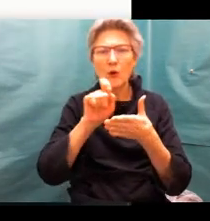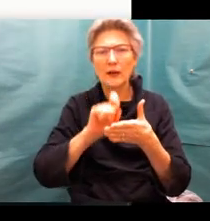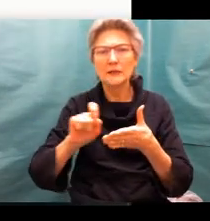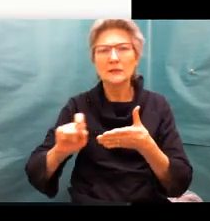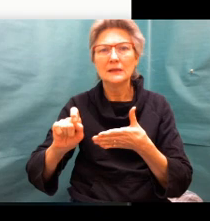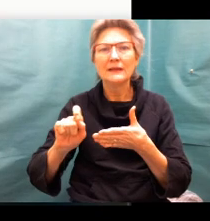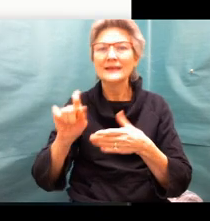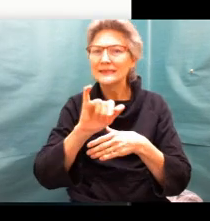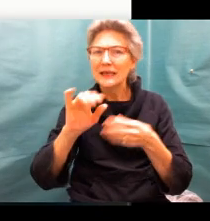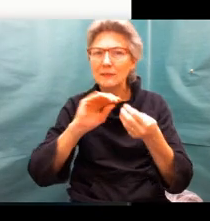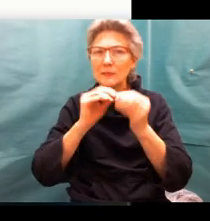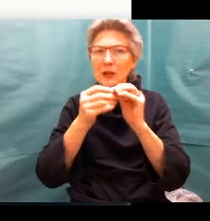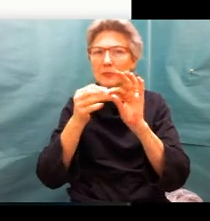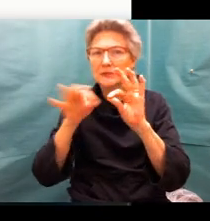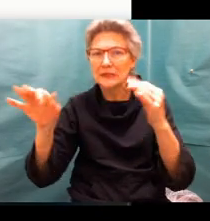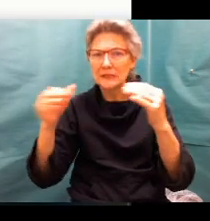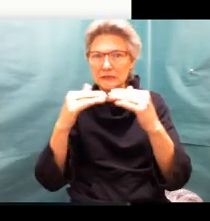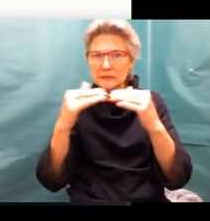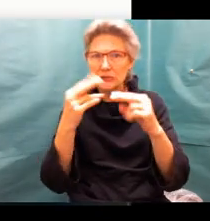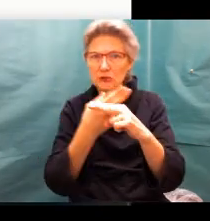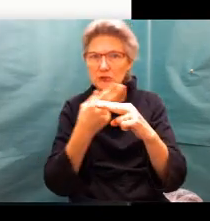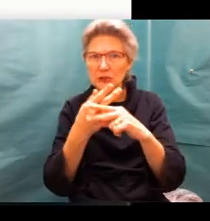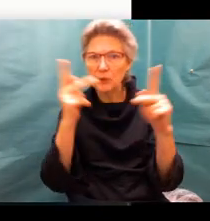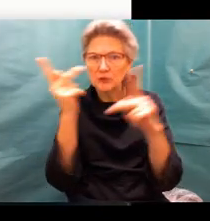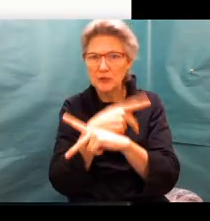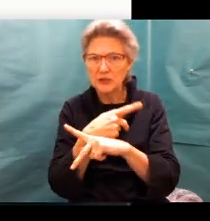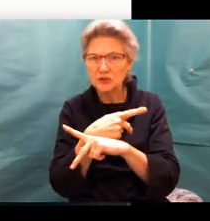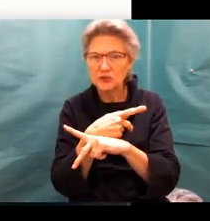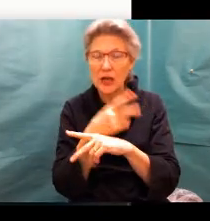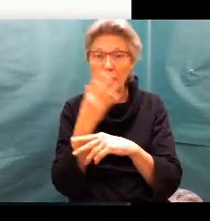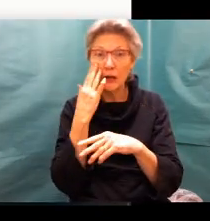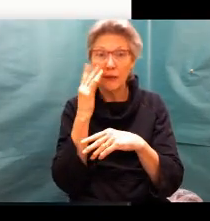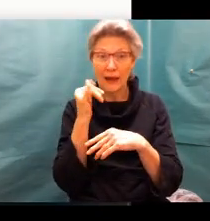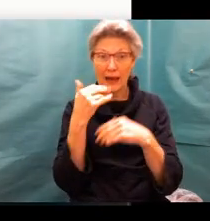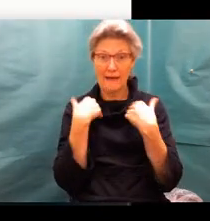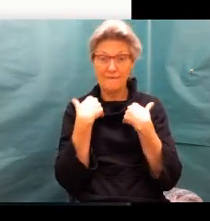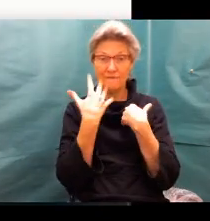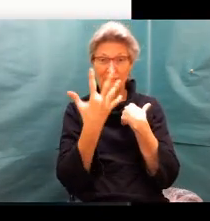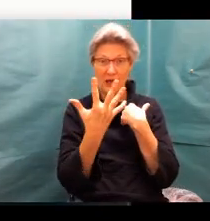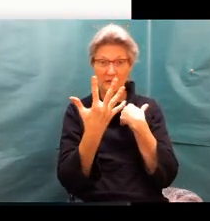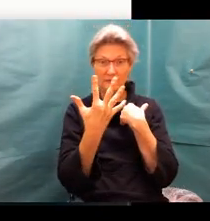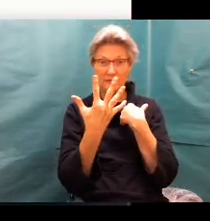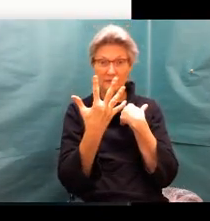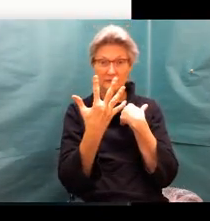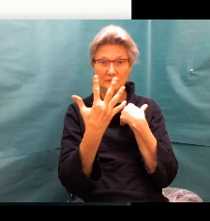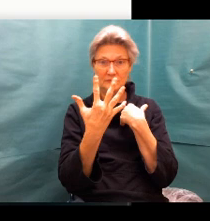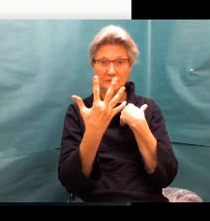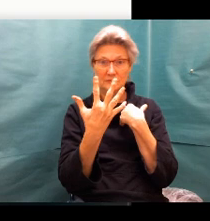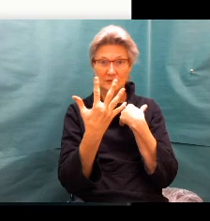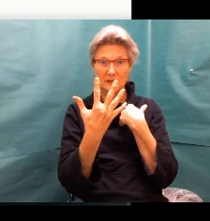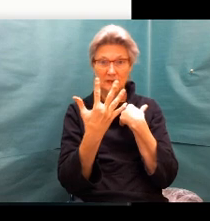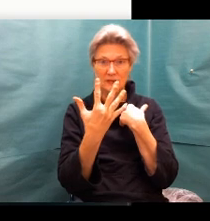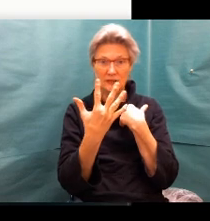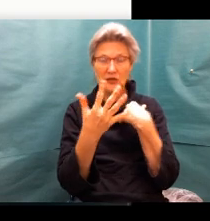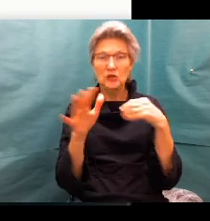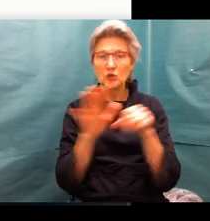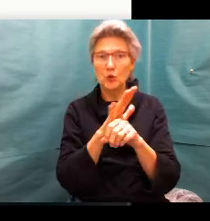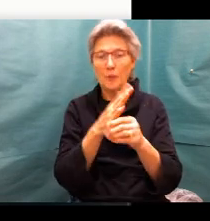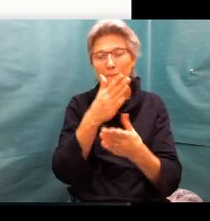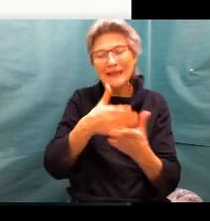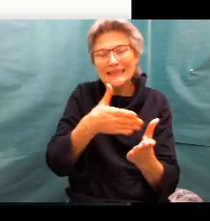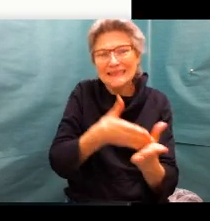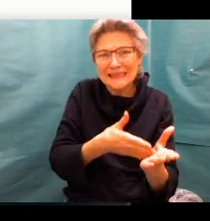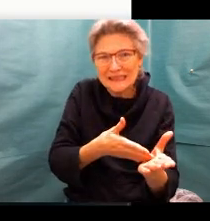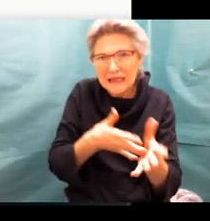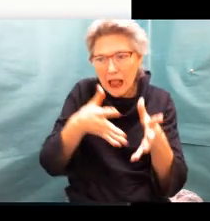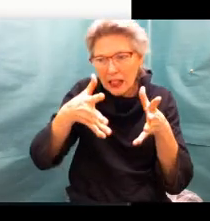equation using multiplication. And I know that I have 5 total slices